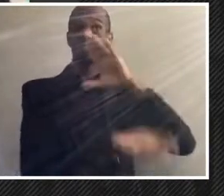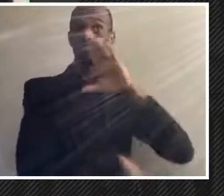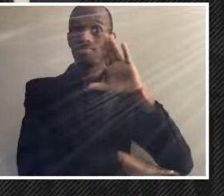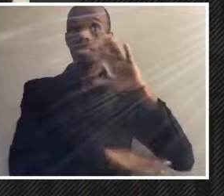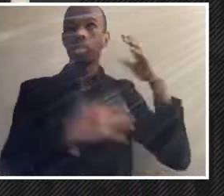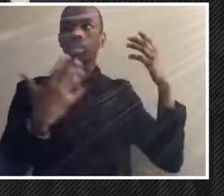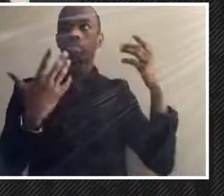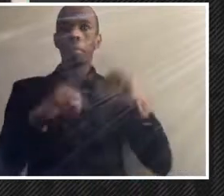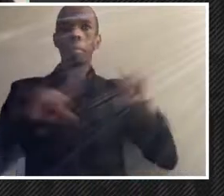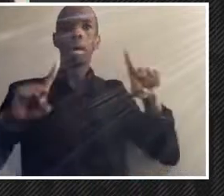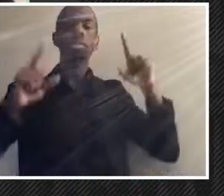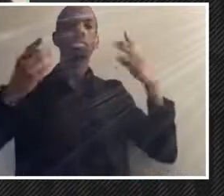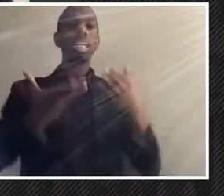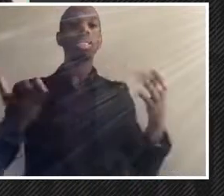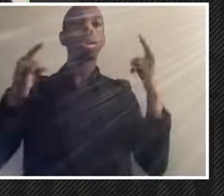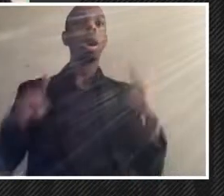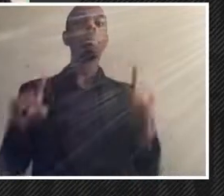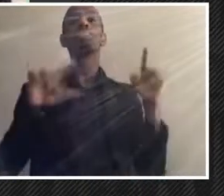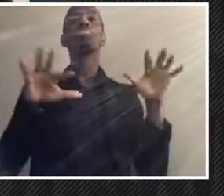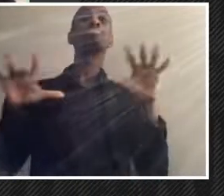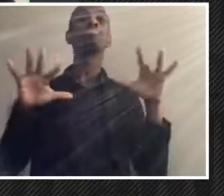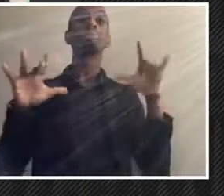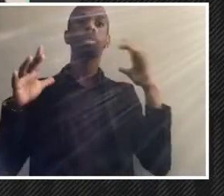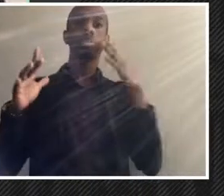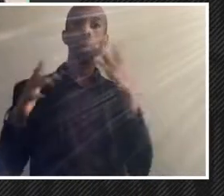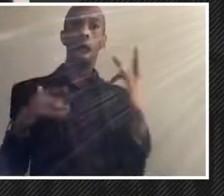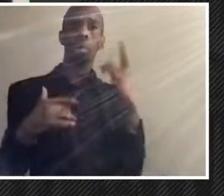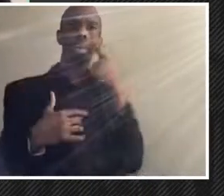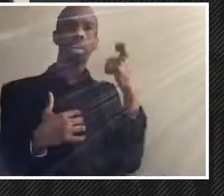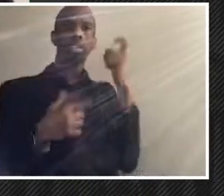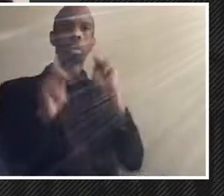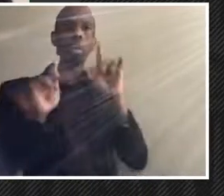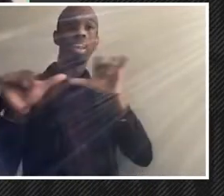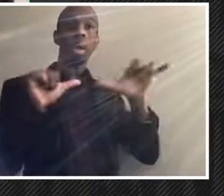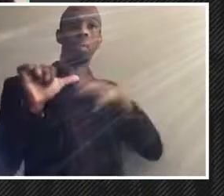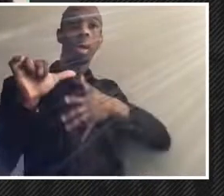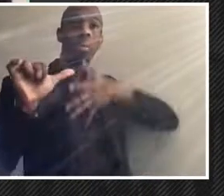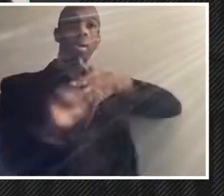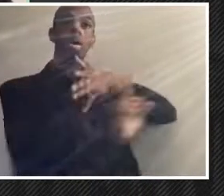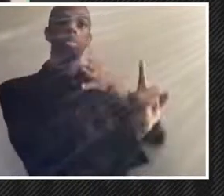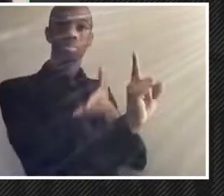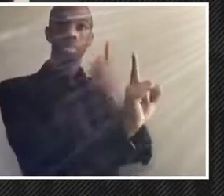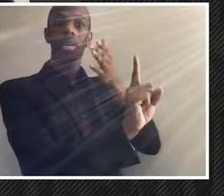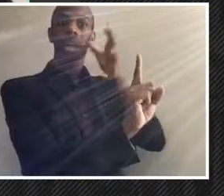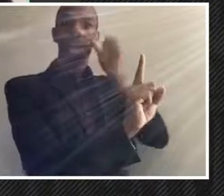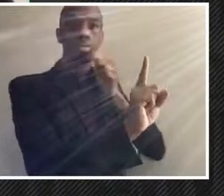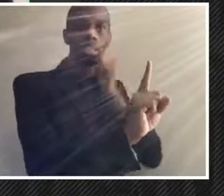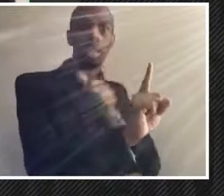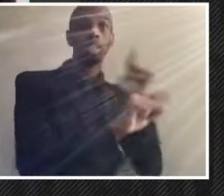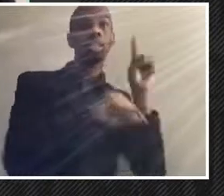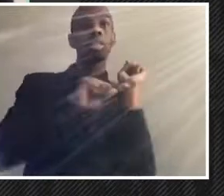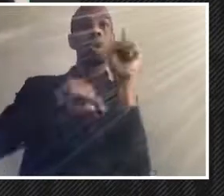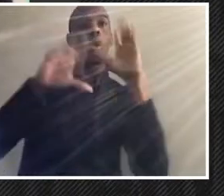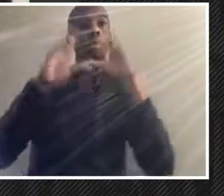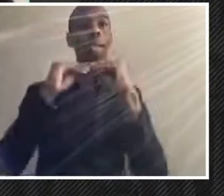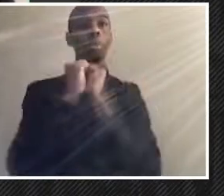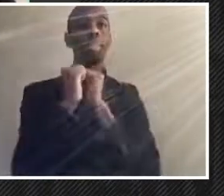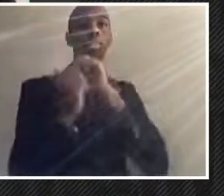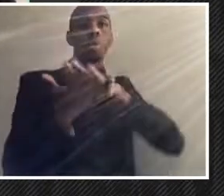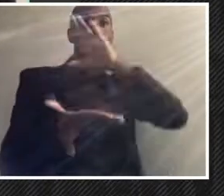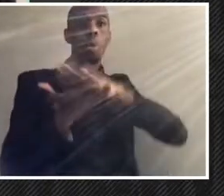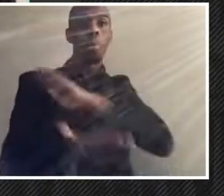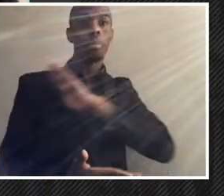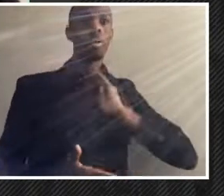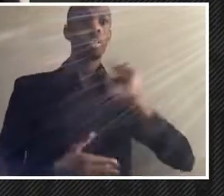She goes to Lee's point to see about the school board. She goes to figure out which judges, which decisions are being made because she has a